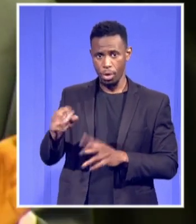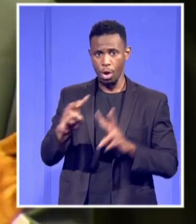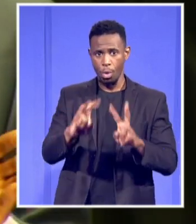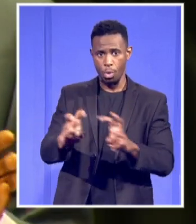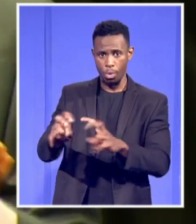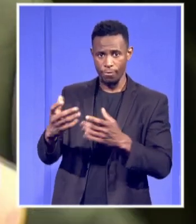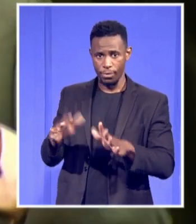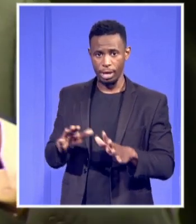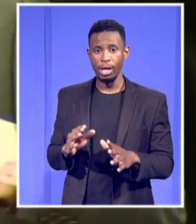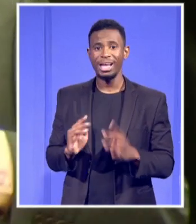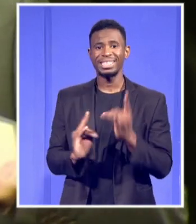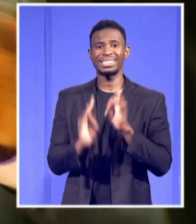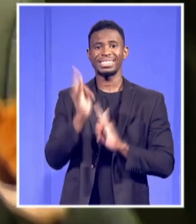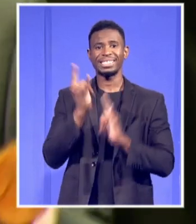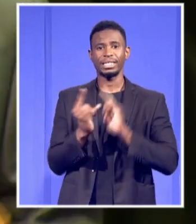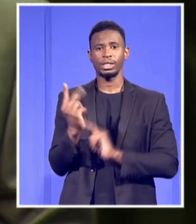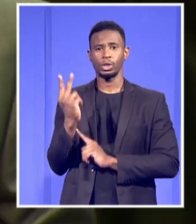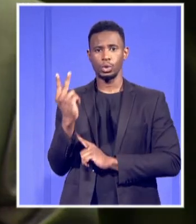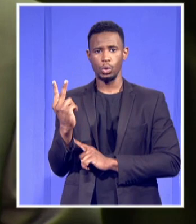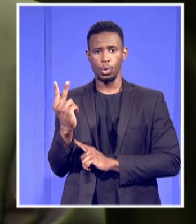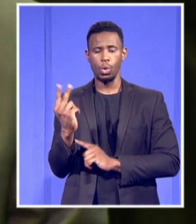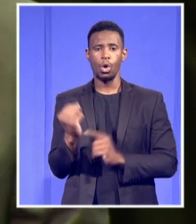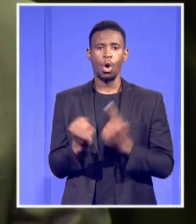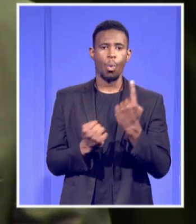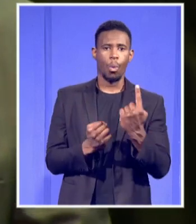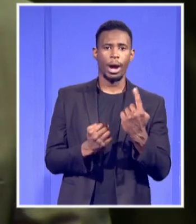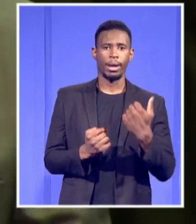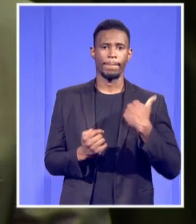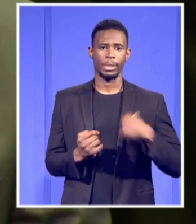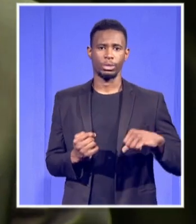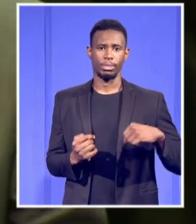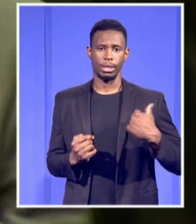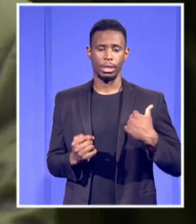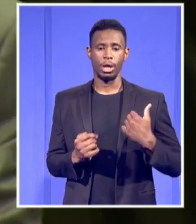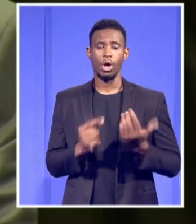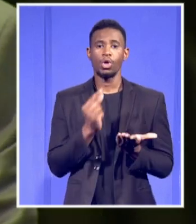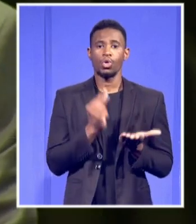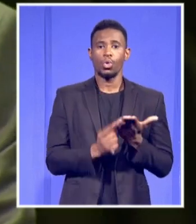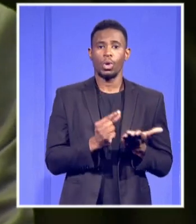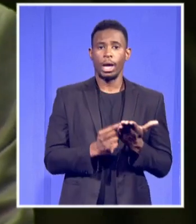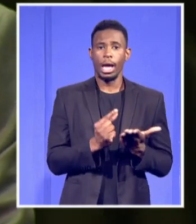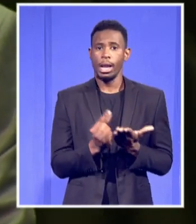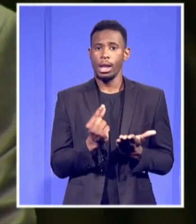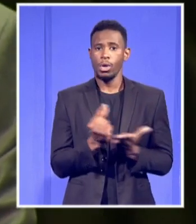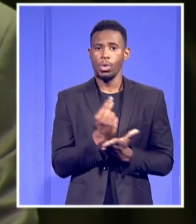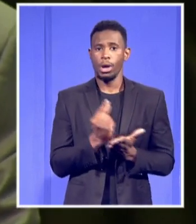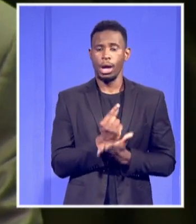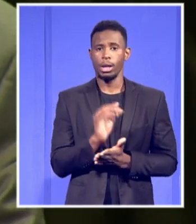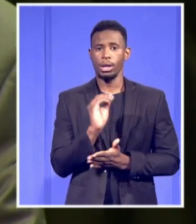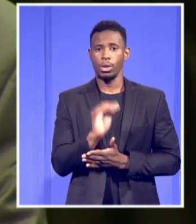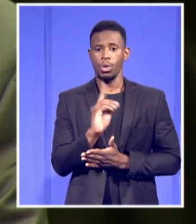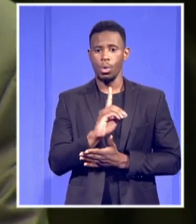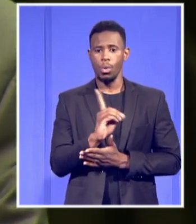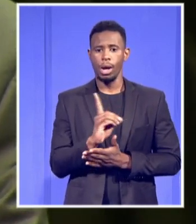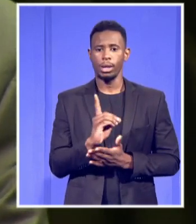2 cities and 1 what we call a municipality. In Uganda, we have a characterization of what we call a